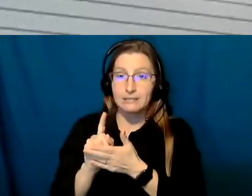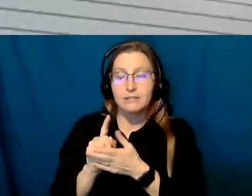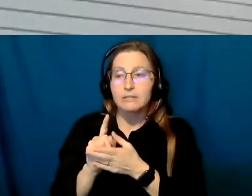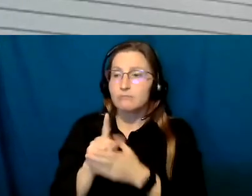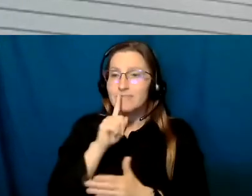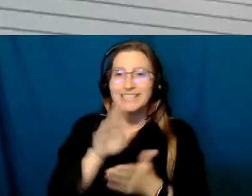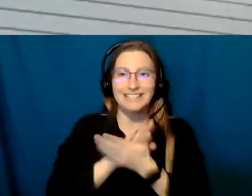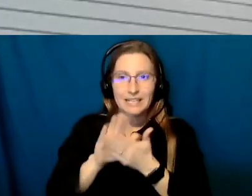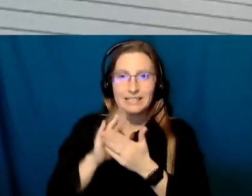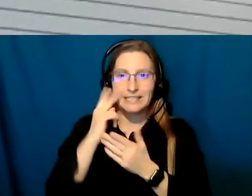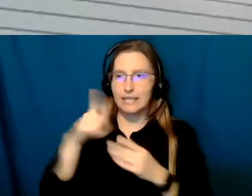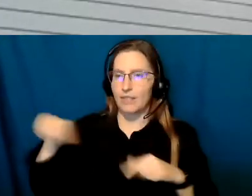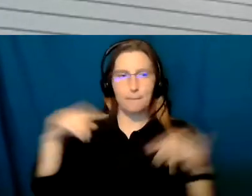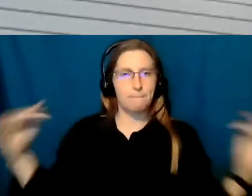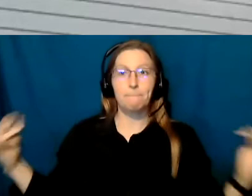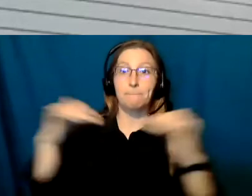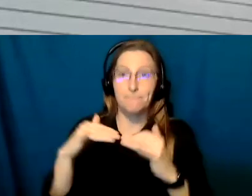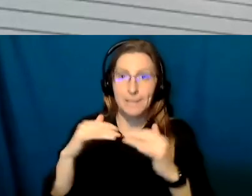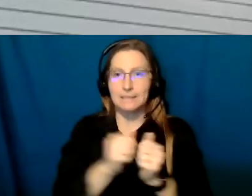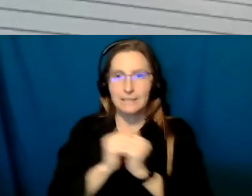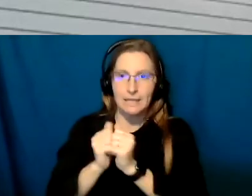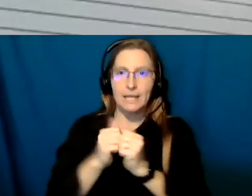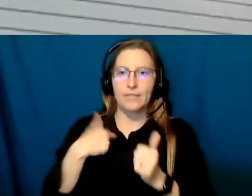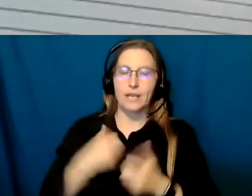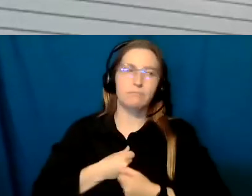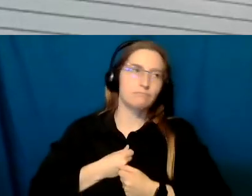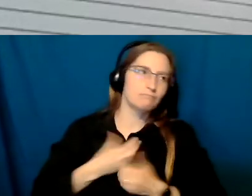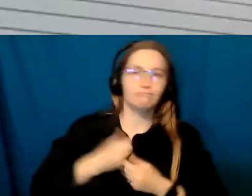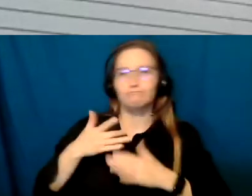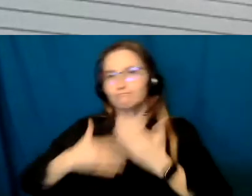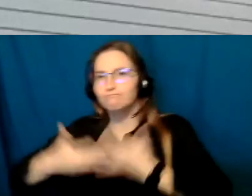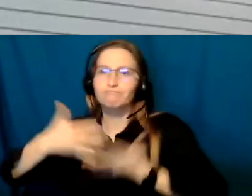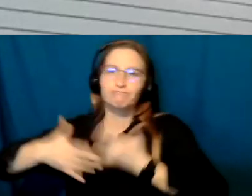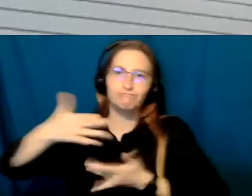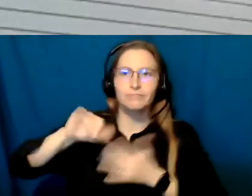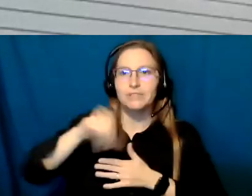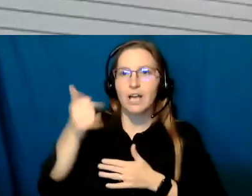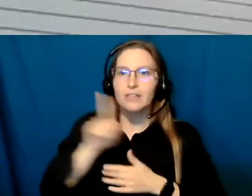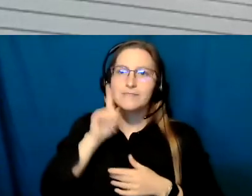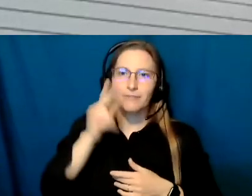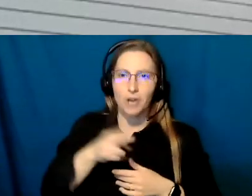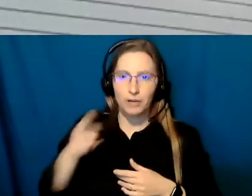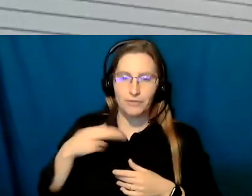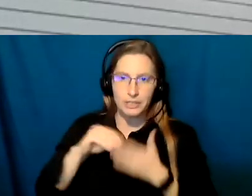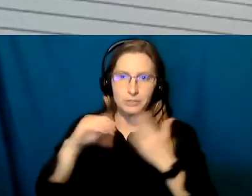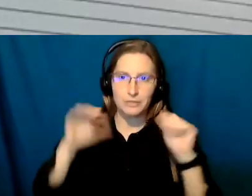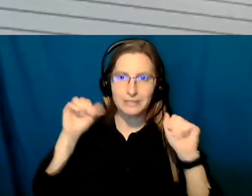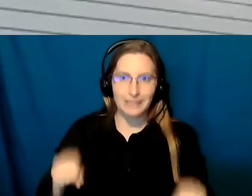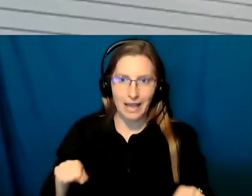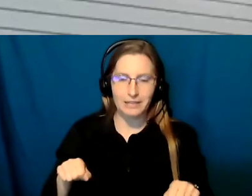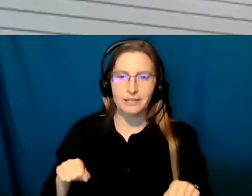see them all come together and have an outlet where they can interact with other deaf and hard of hearing students, and